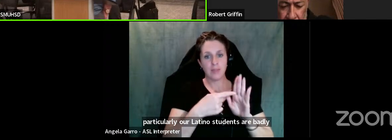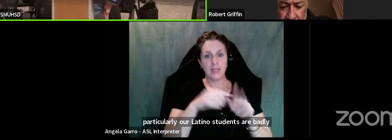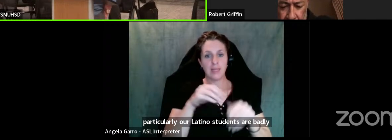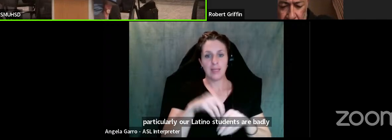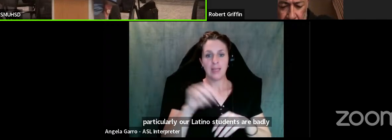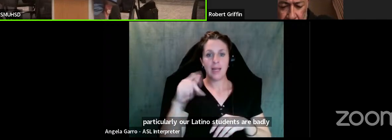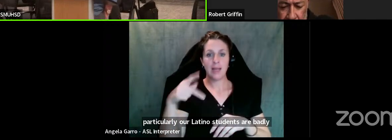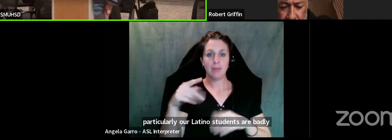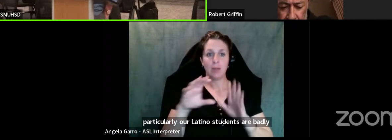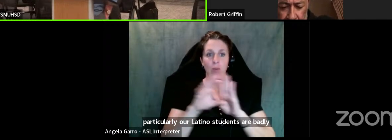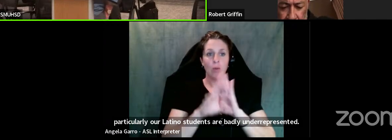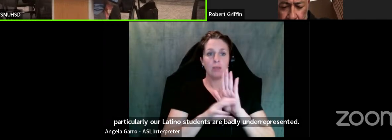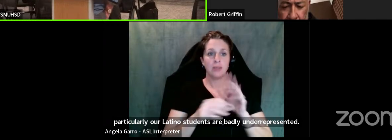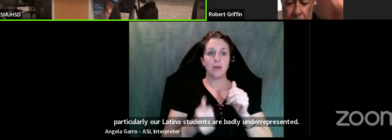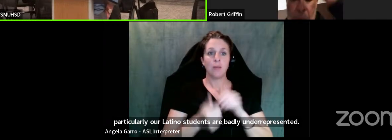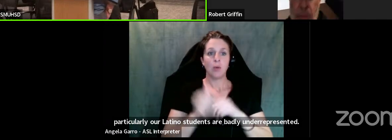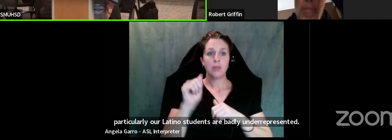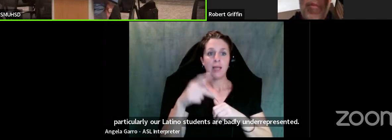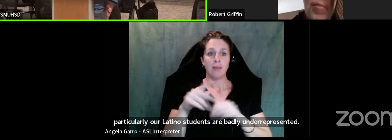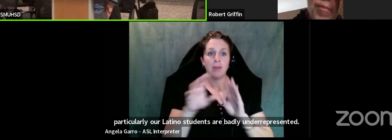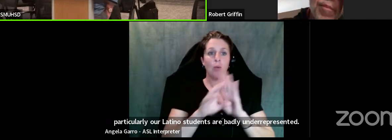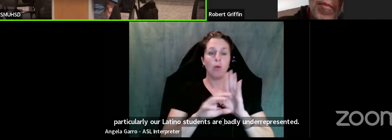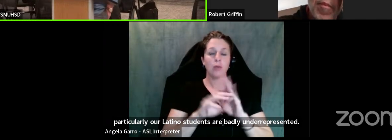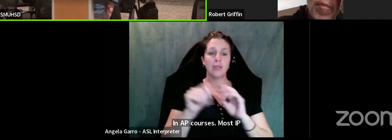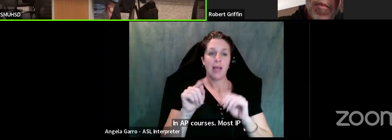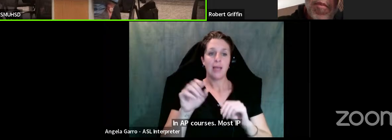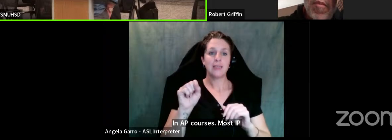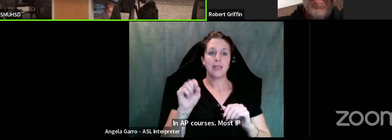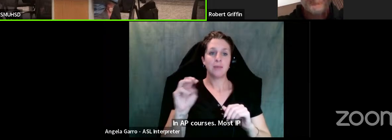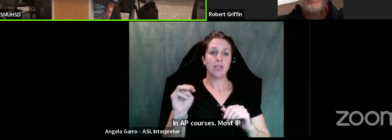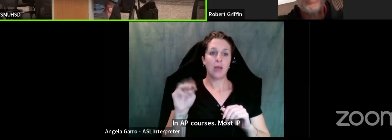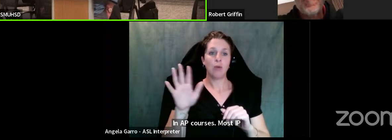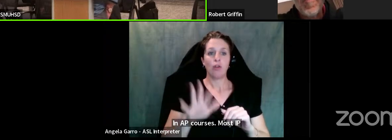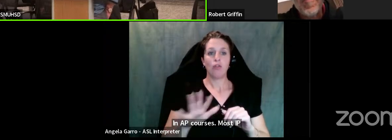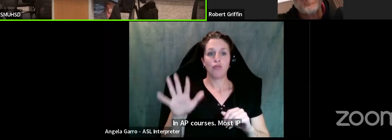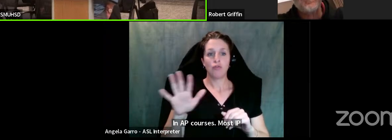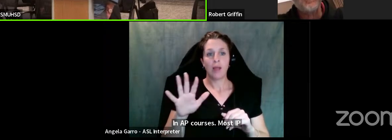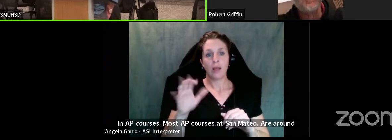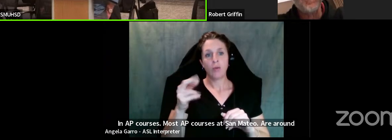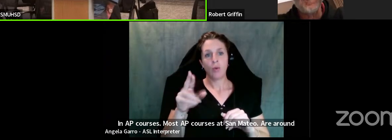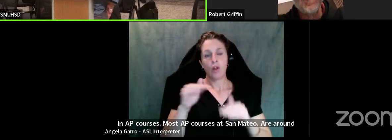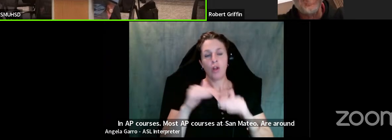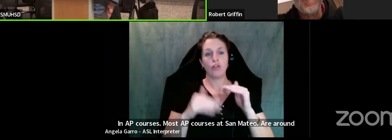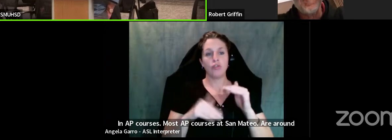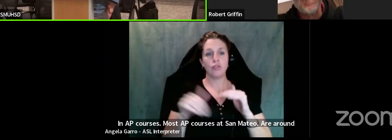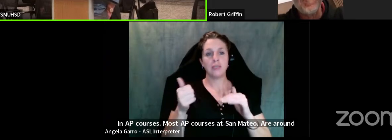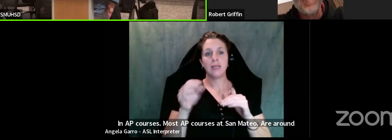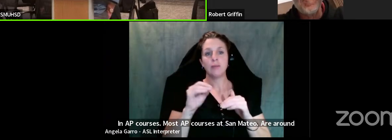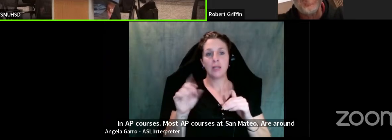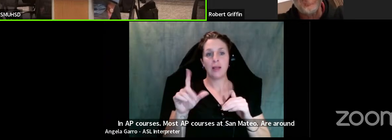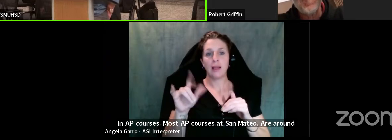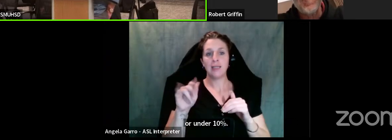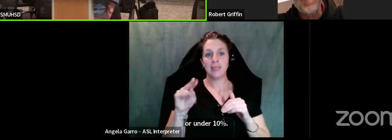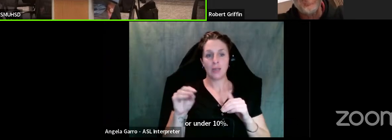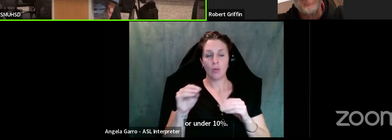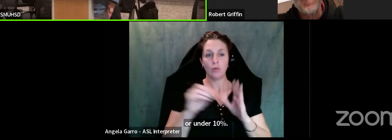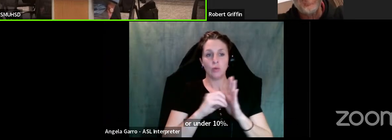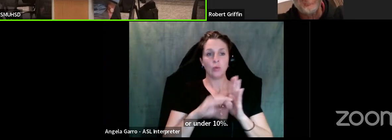courses. Most AP courses at San Mateo are around or under 10% Latino